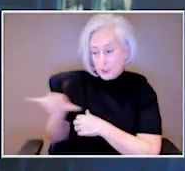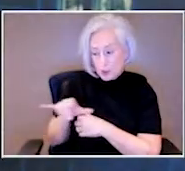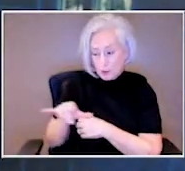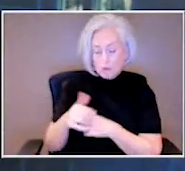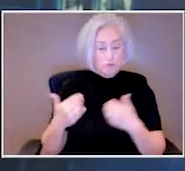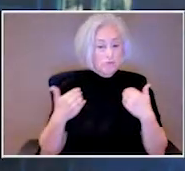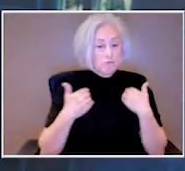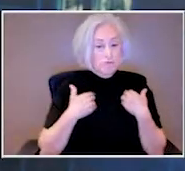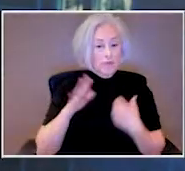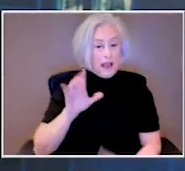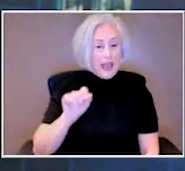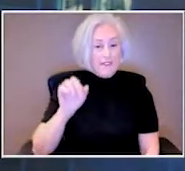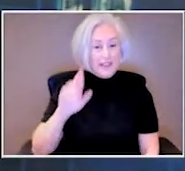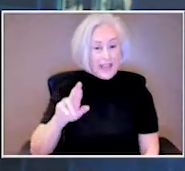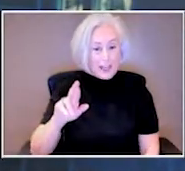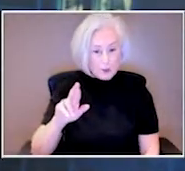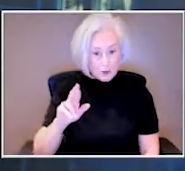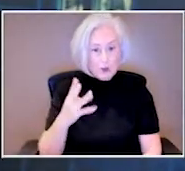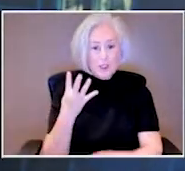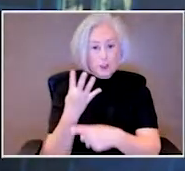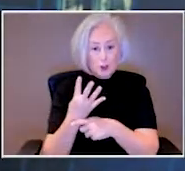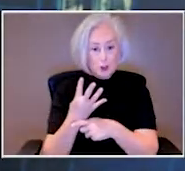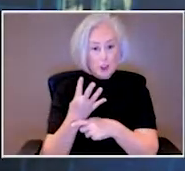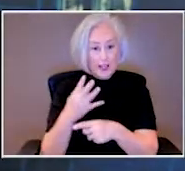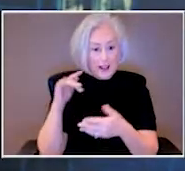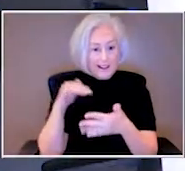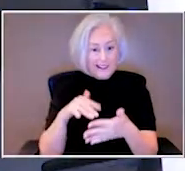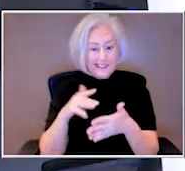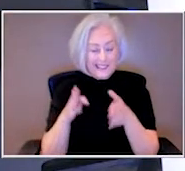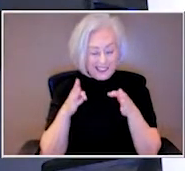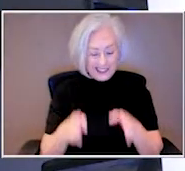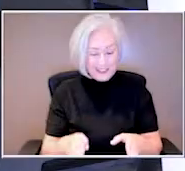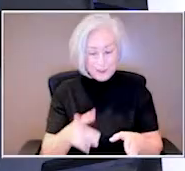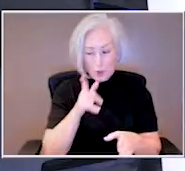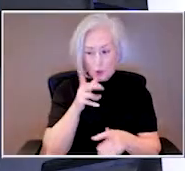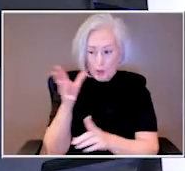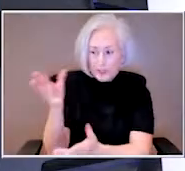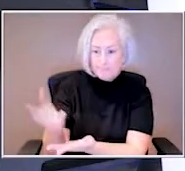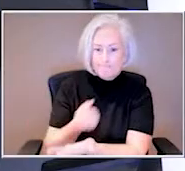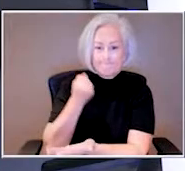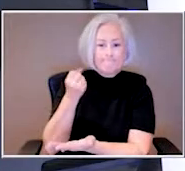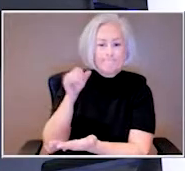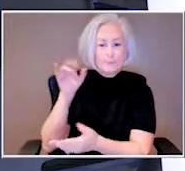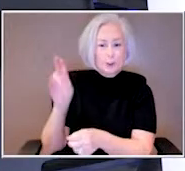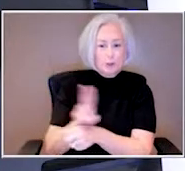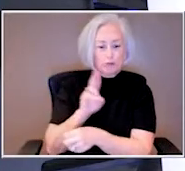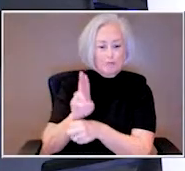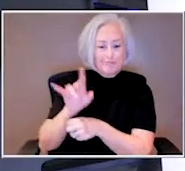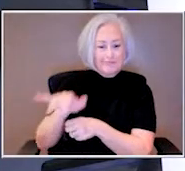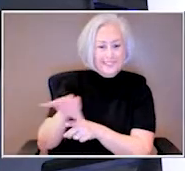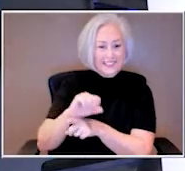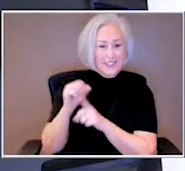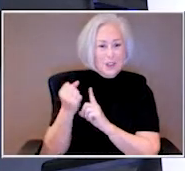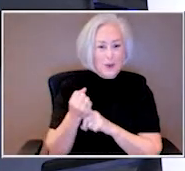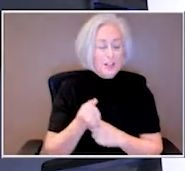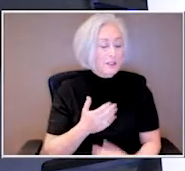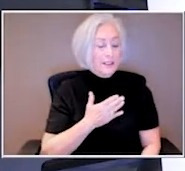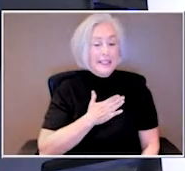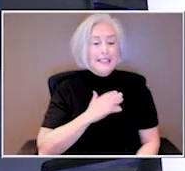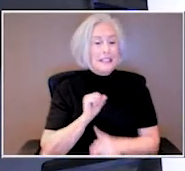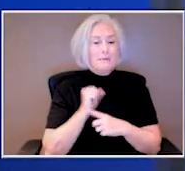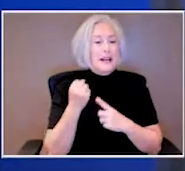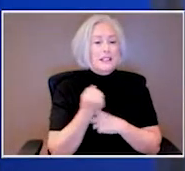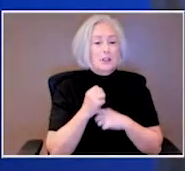team also that we will utilize in those situations. Yeah. But I know in But the right our answer case, is no. Yeah, in my case, there was no cancer in the